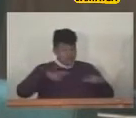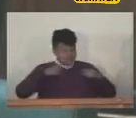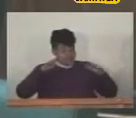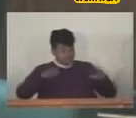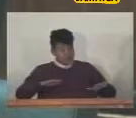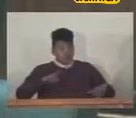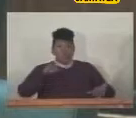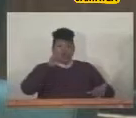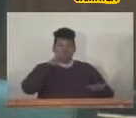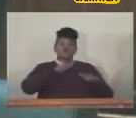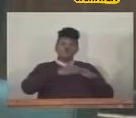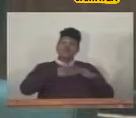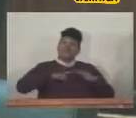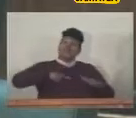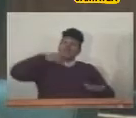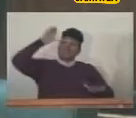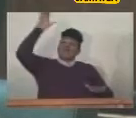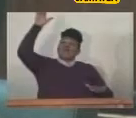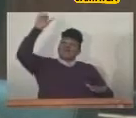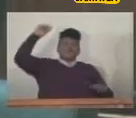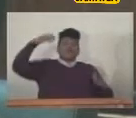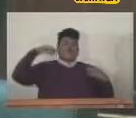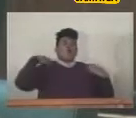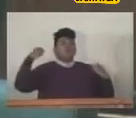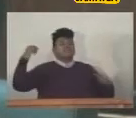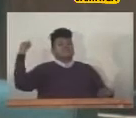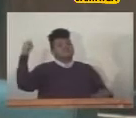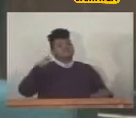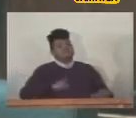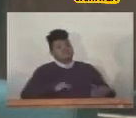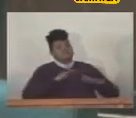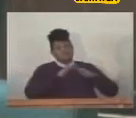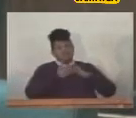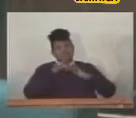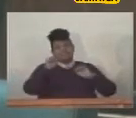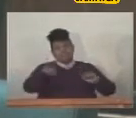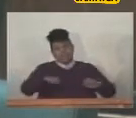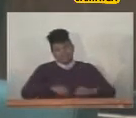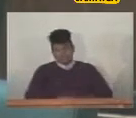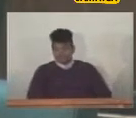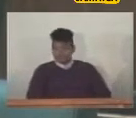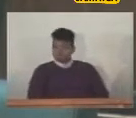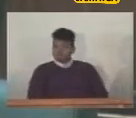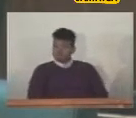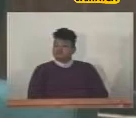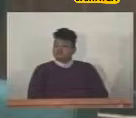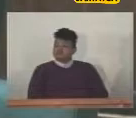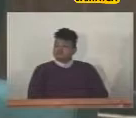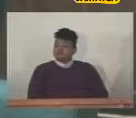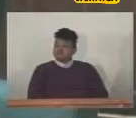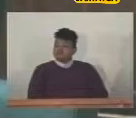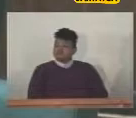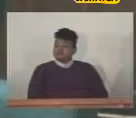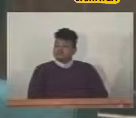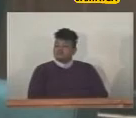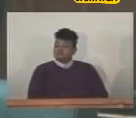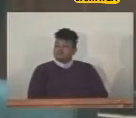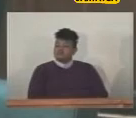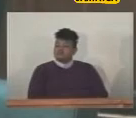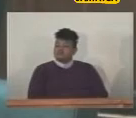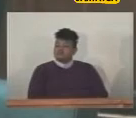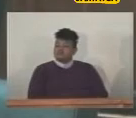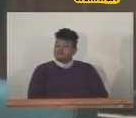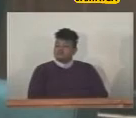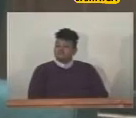can be confident in coming to Jamaica. Mr. President, as I said, it